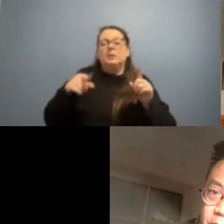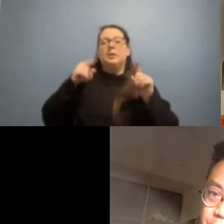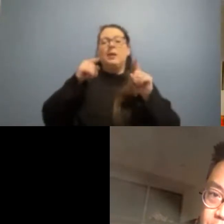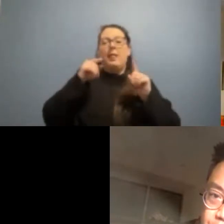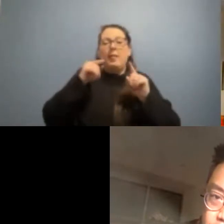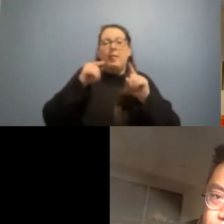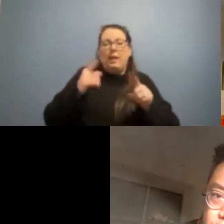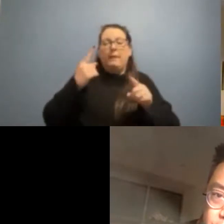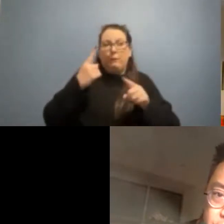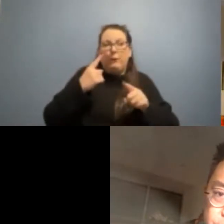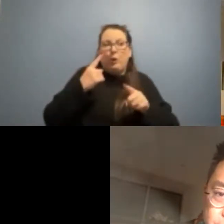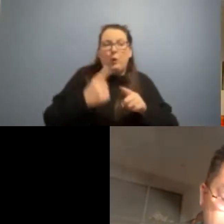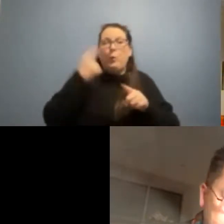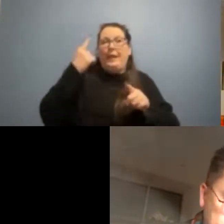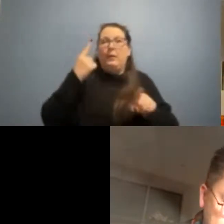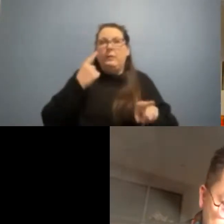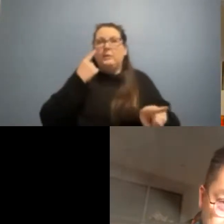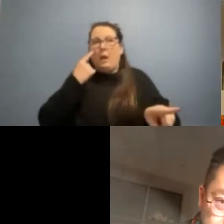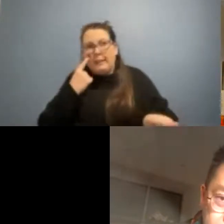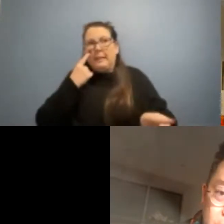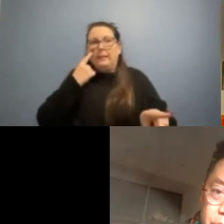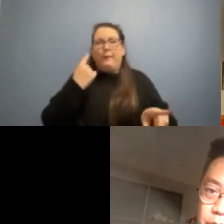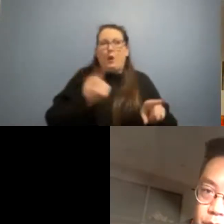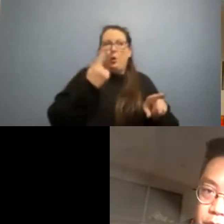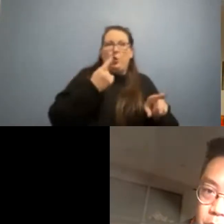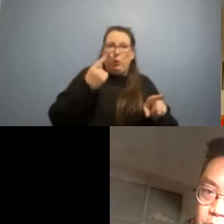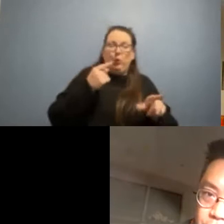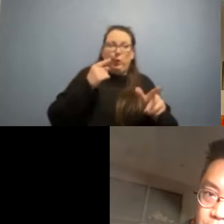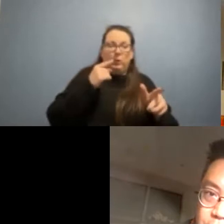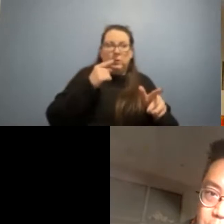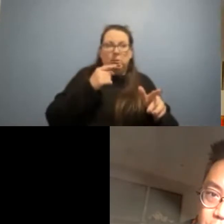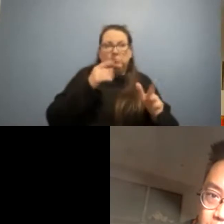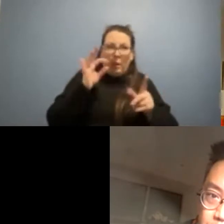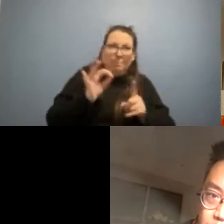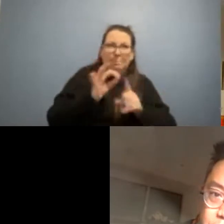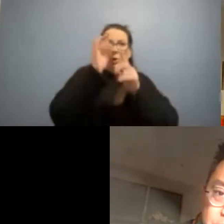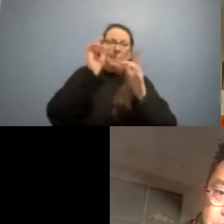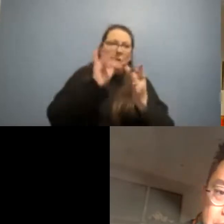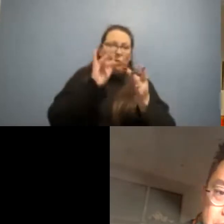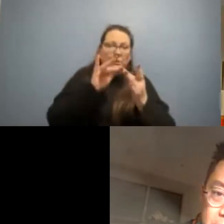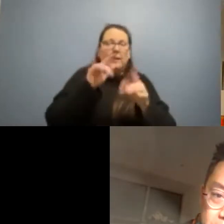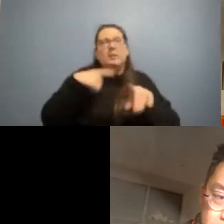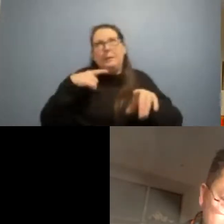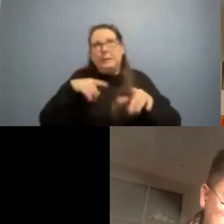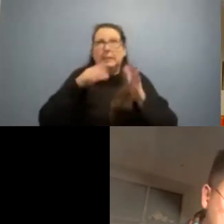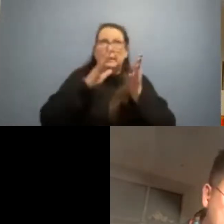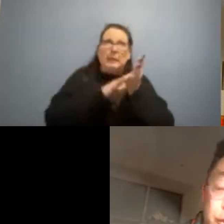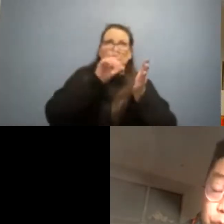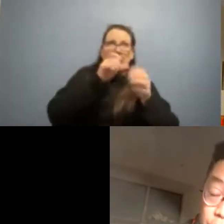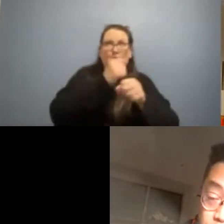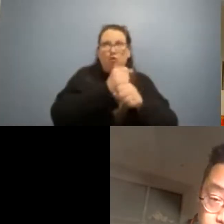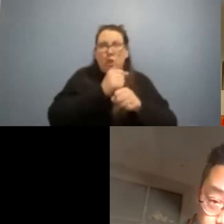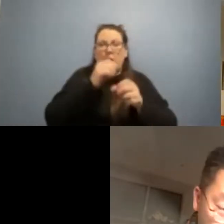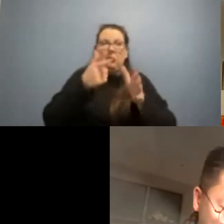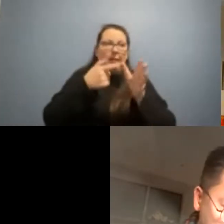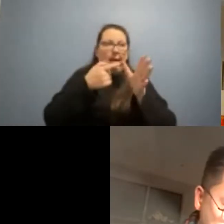been very, very fast in this outbreak because of some of the exposure sites such as the MCG and Amy Stadium and also